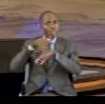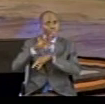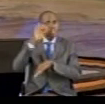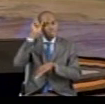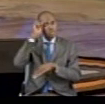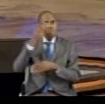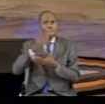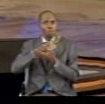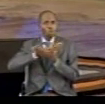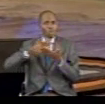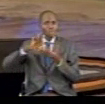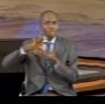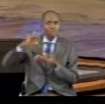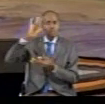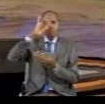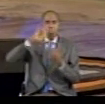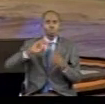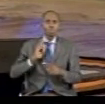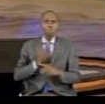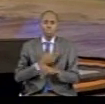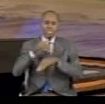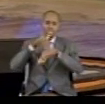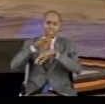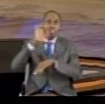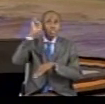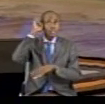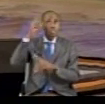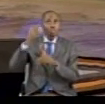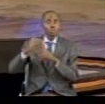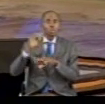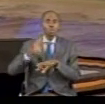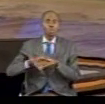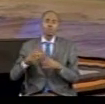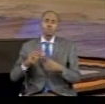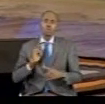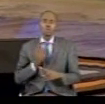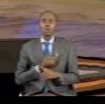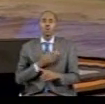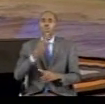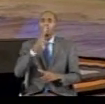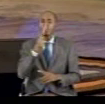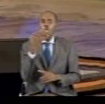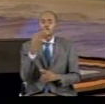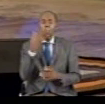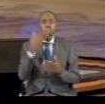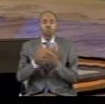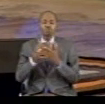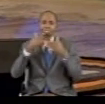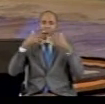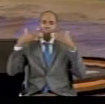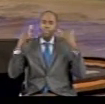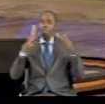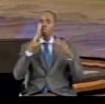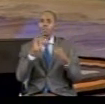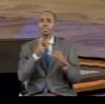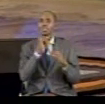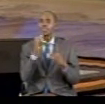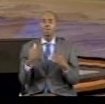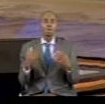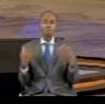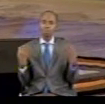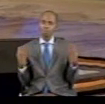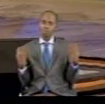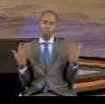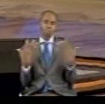the Word unto us. Be of good cheer. Be not afraid, because